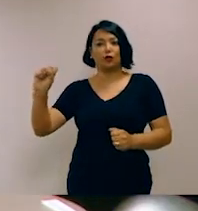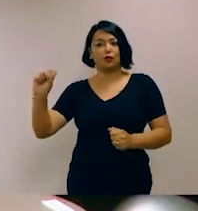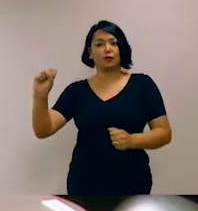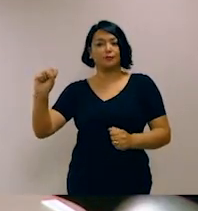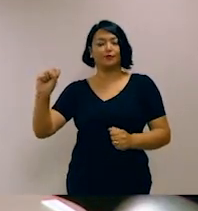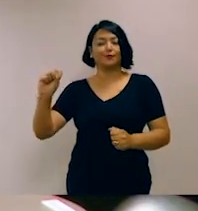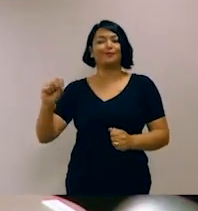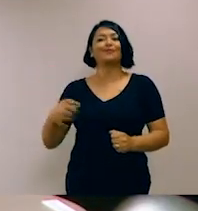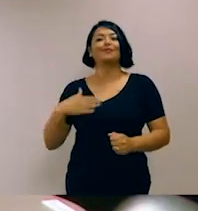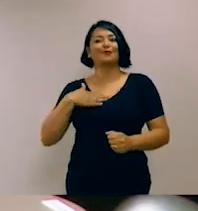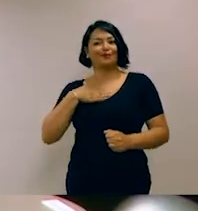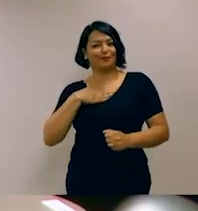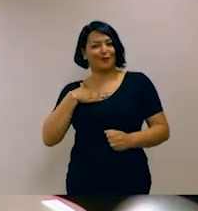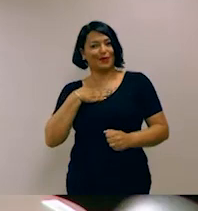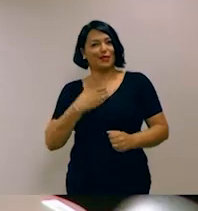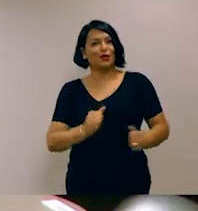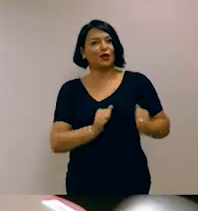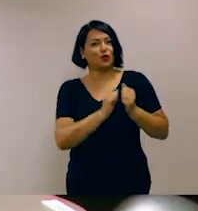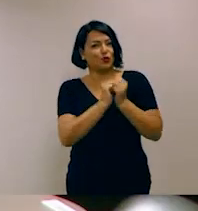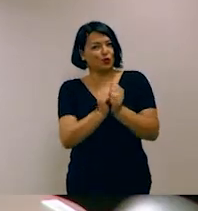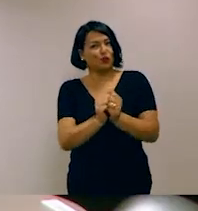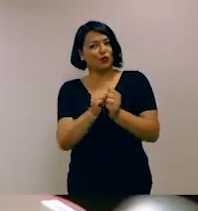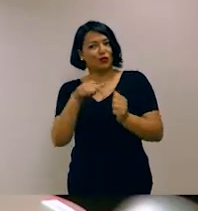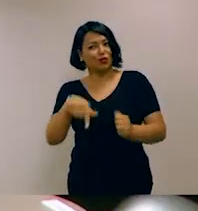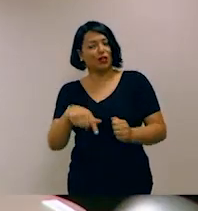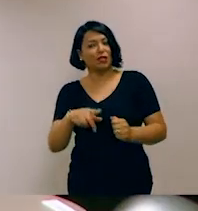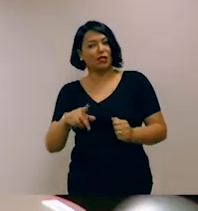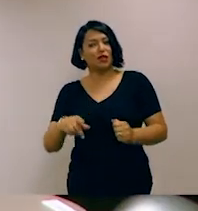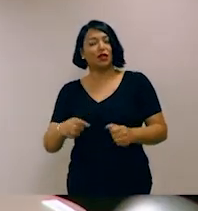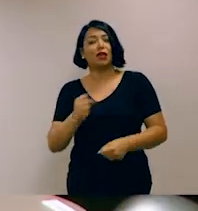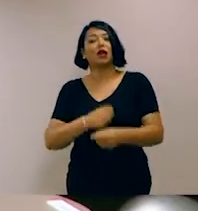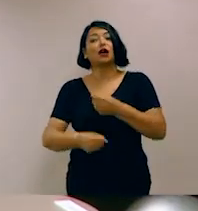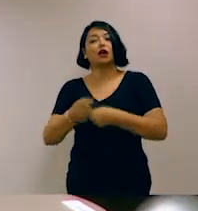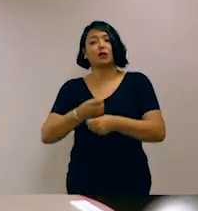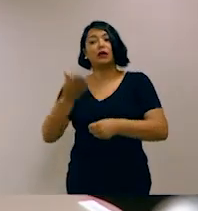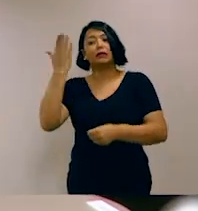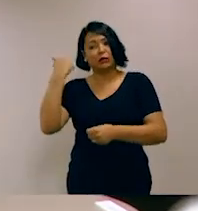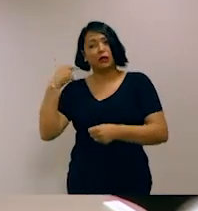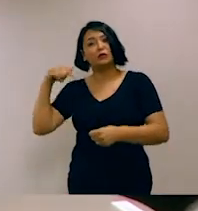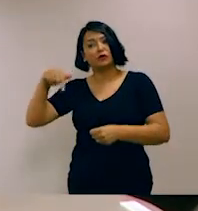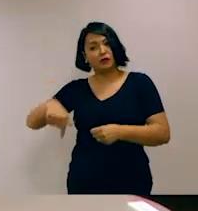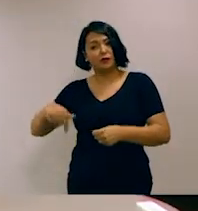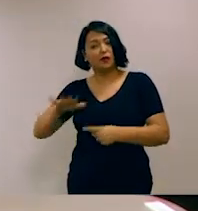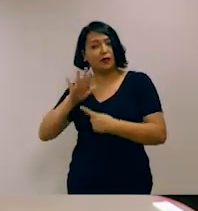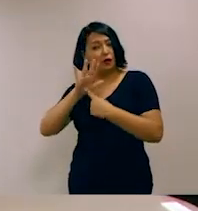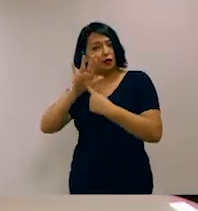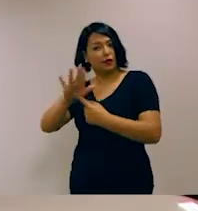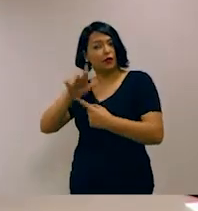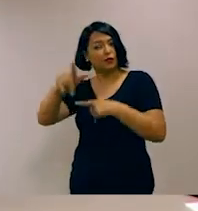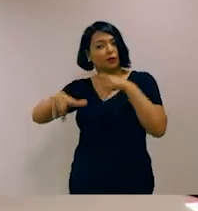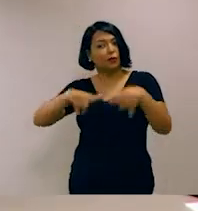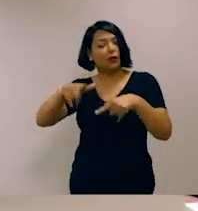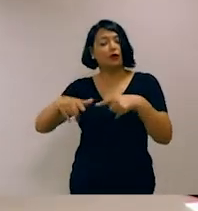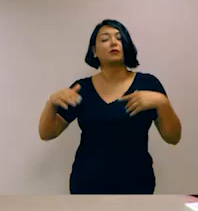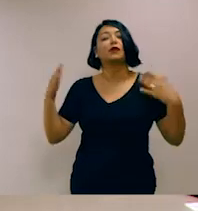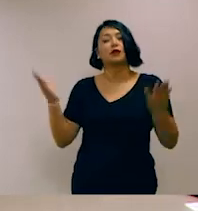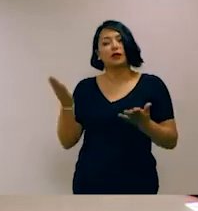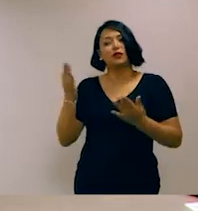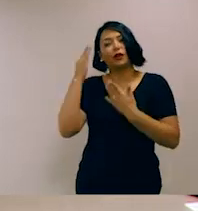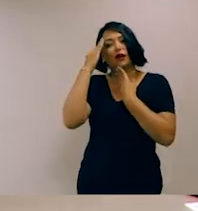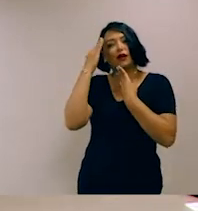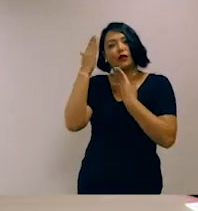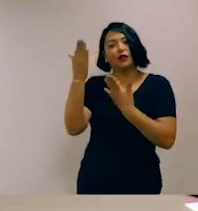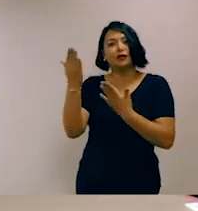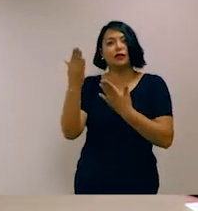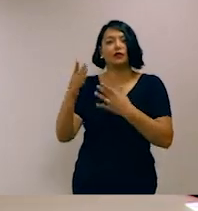in creating a partnership, it's a great honor to be here. And so last year, we also presented a